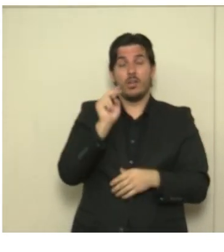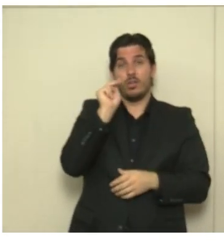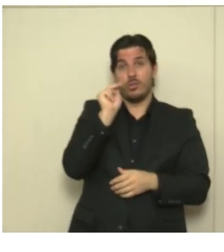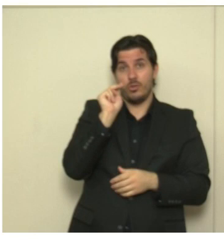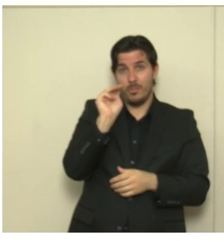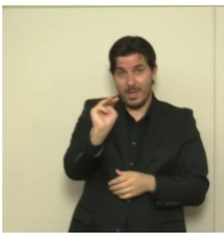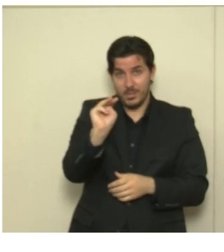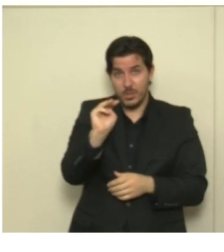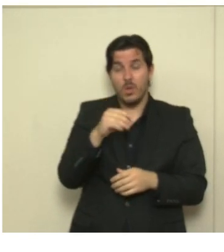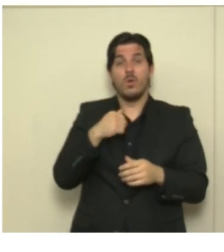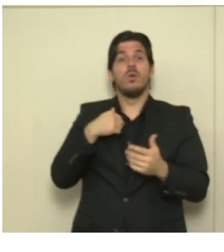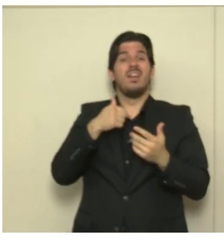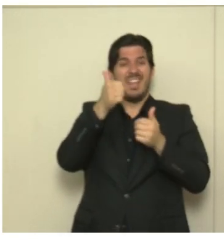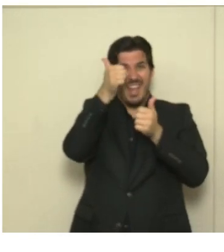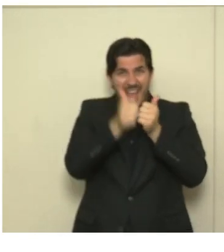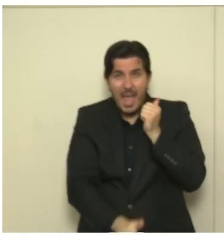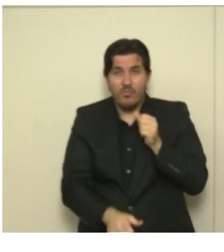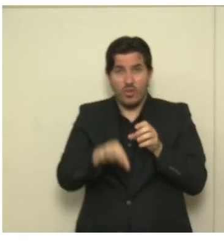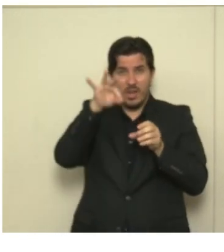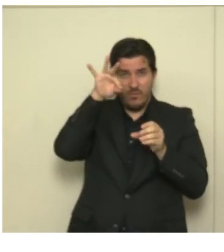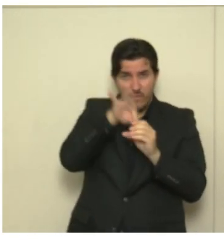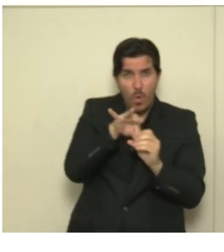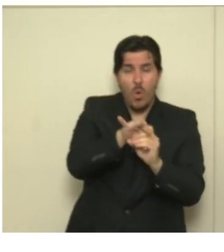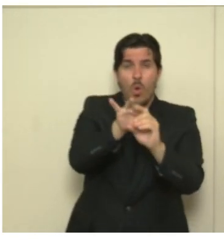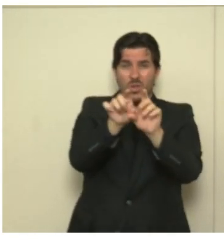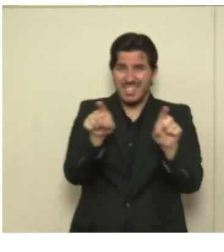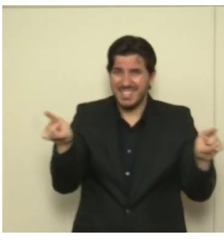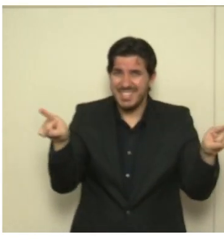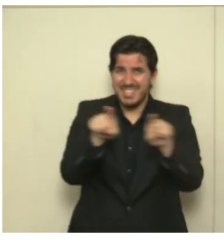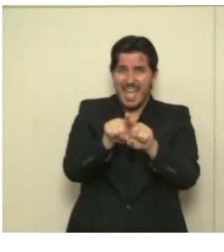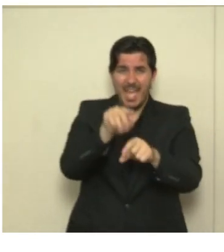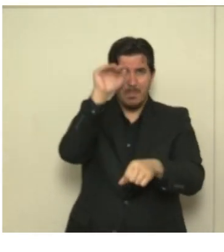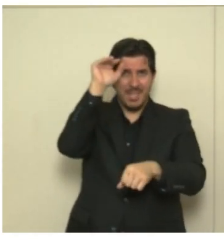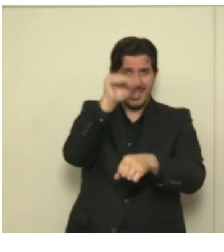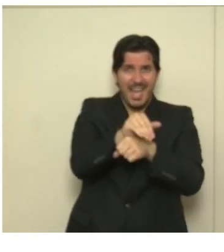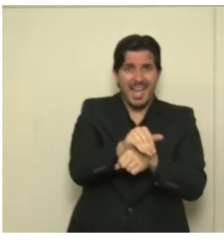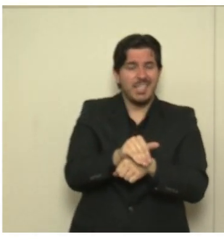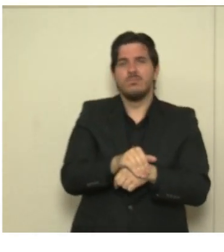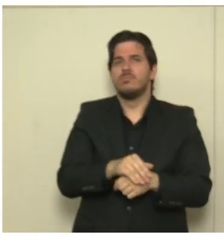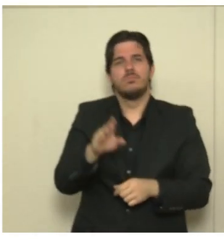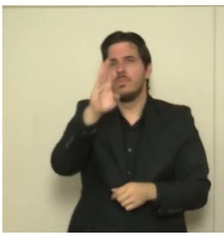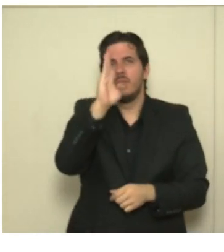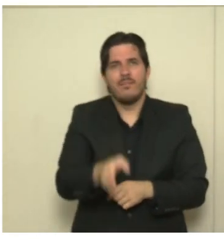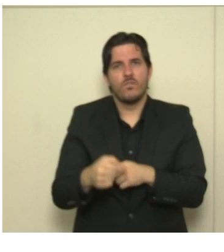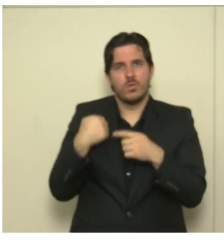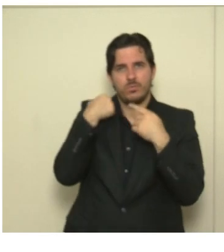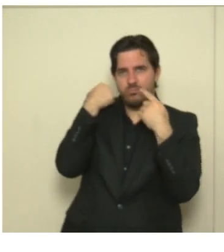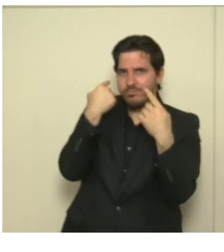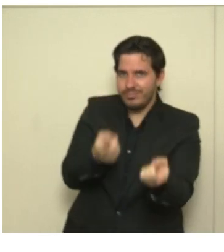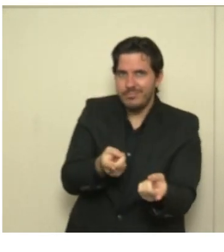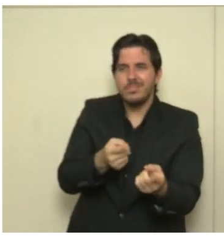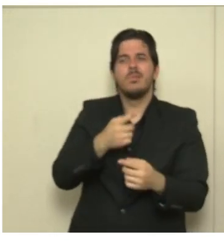tallied and counted on election night. And election night results are unofficial results for that reason. There is a multi-day process